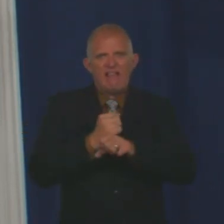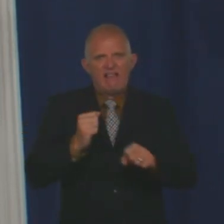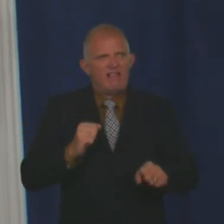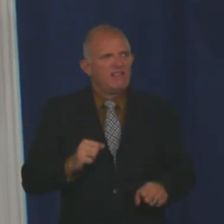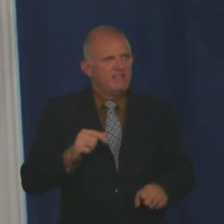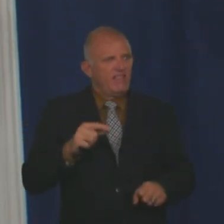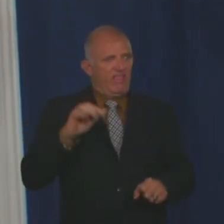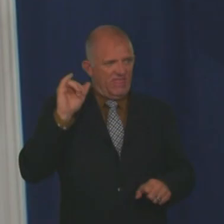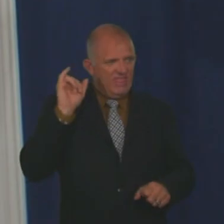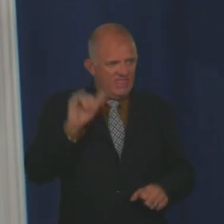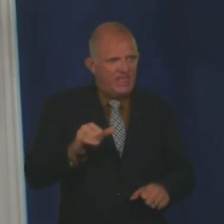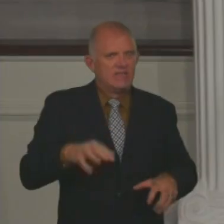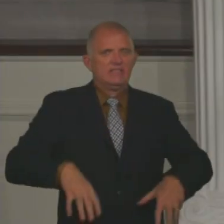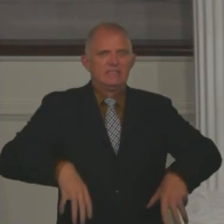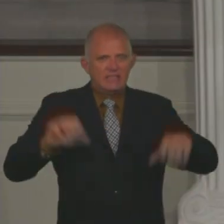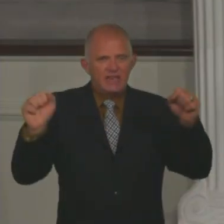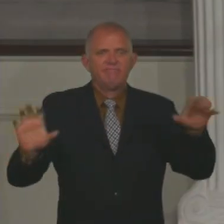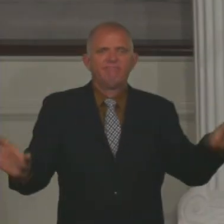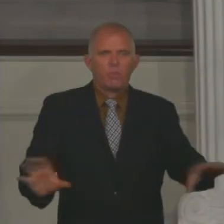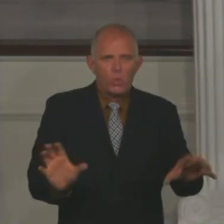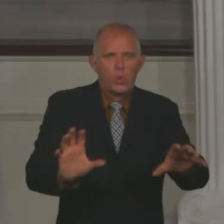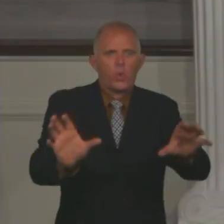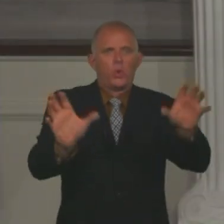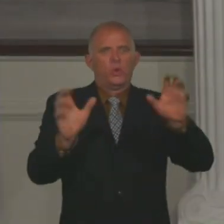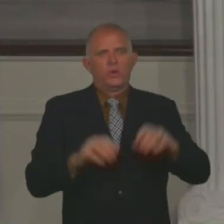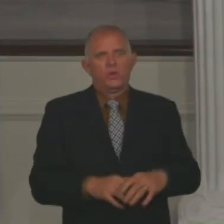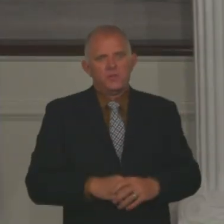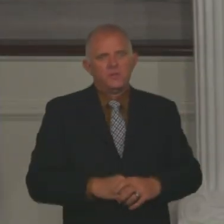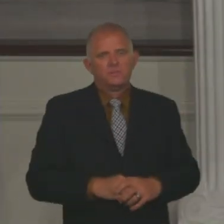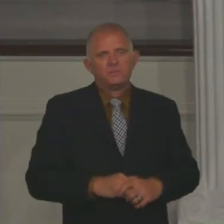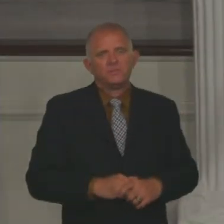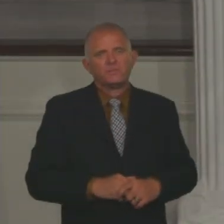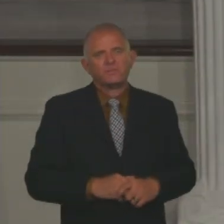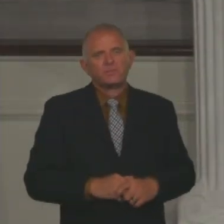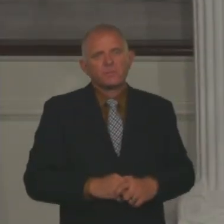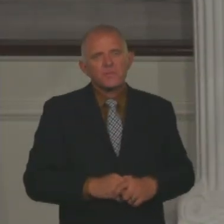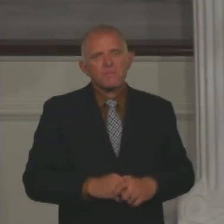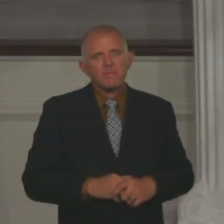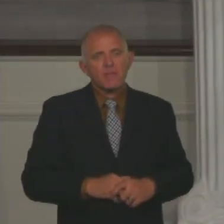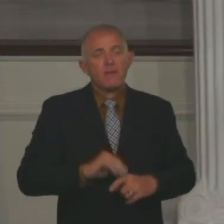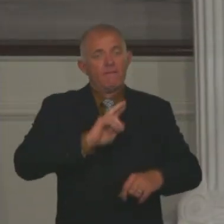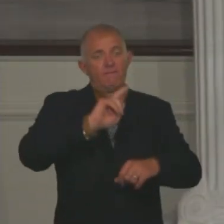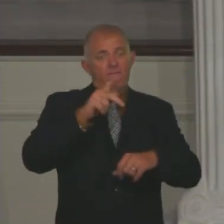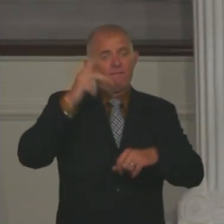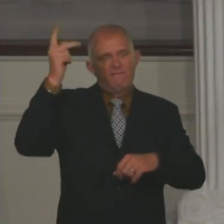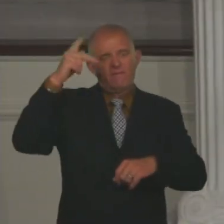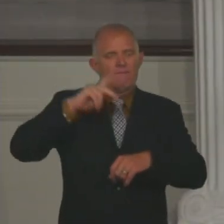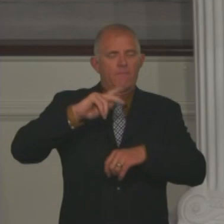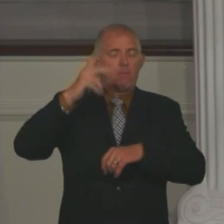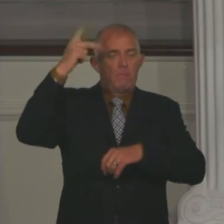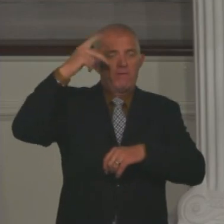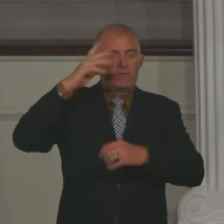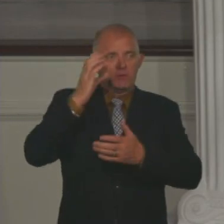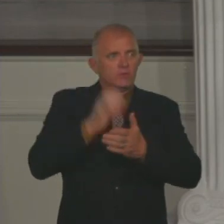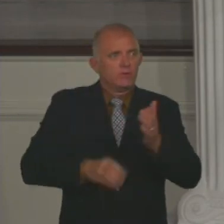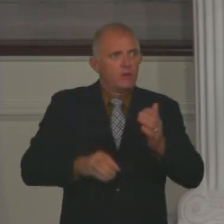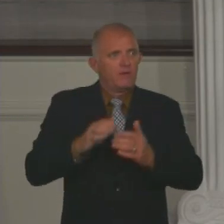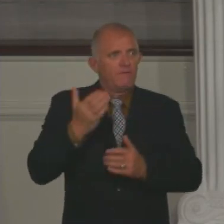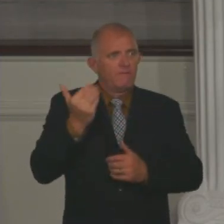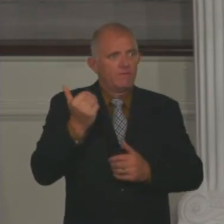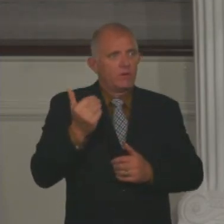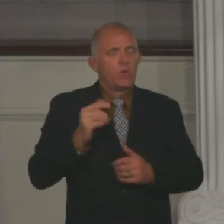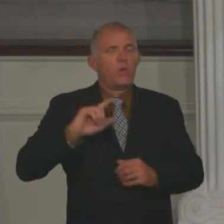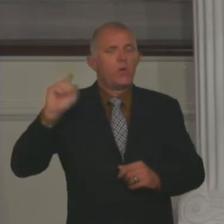labor. That's why Jesus tells us in 1 Corinthians chapter 15, be steadfast, unmovable, always abounding in the